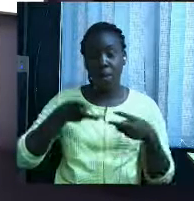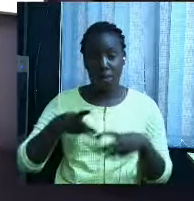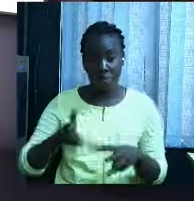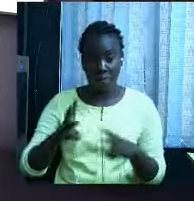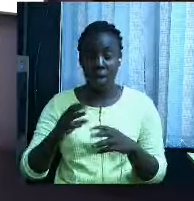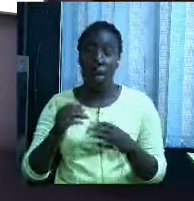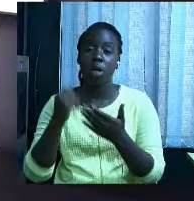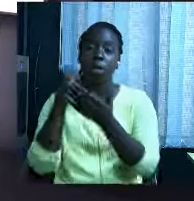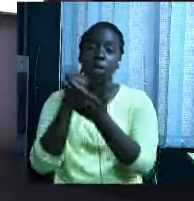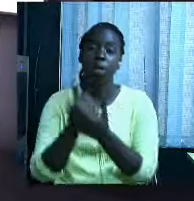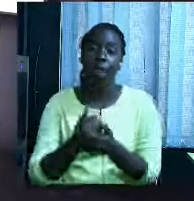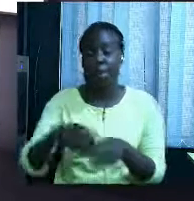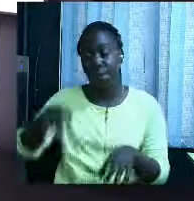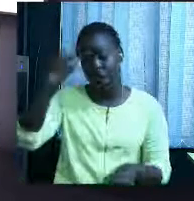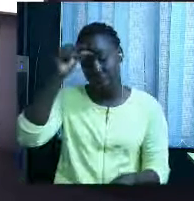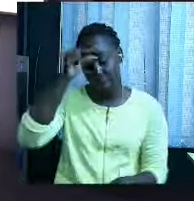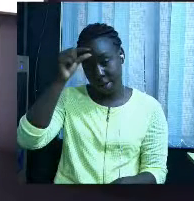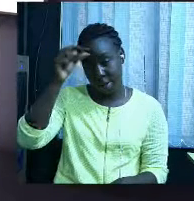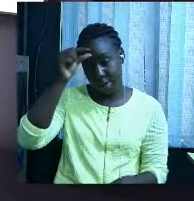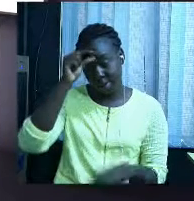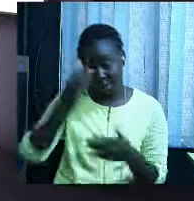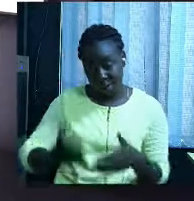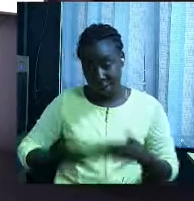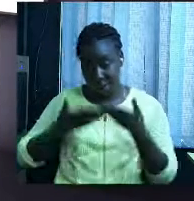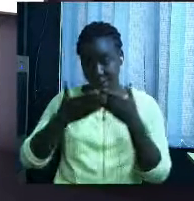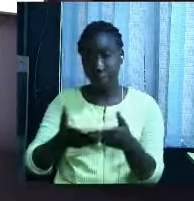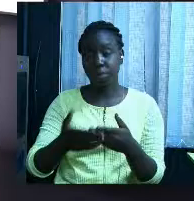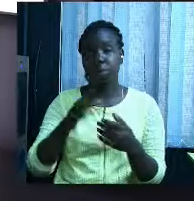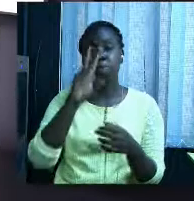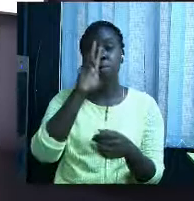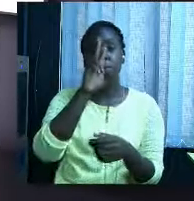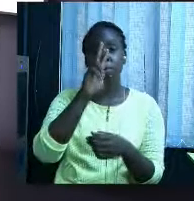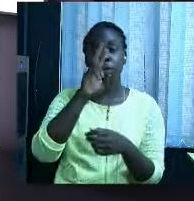in the country are able to provide 24/7